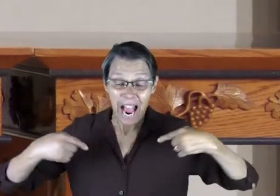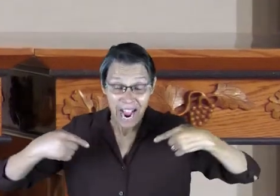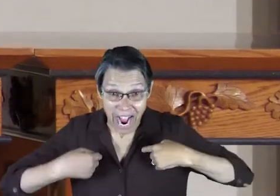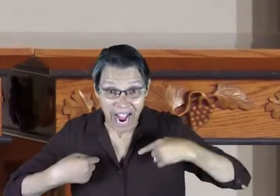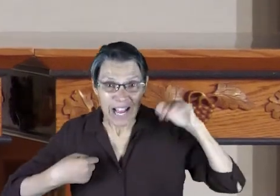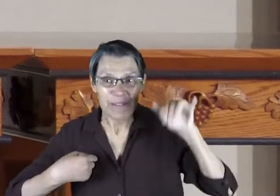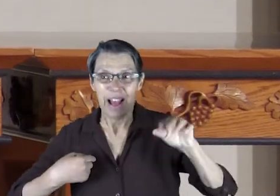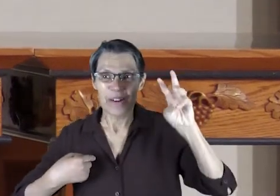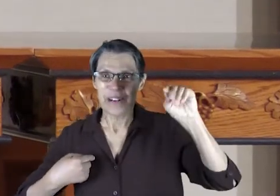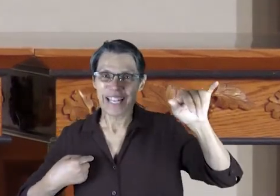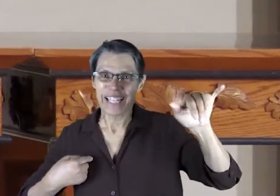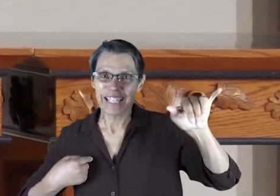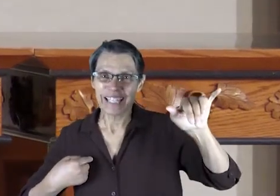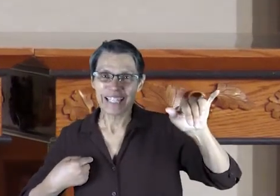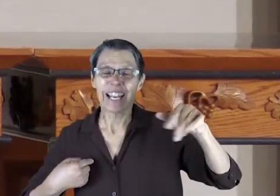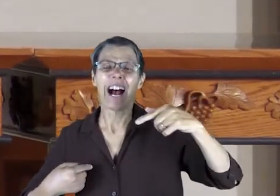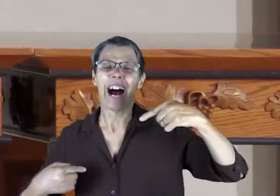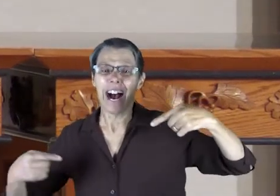I am that way.